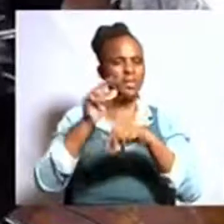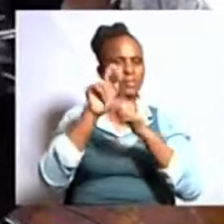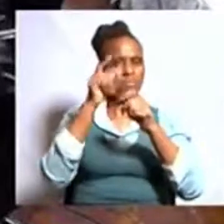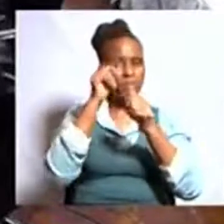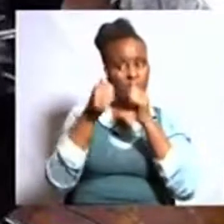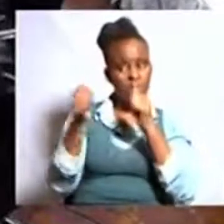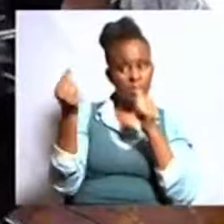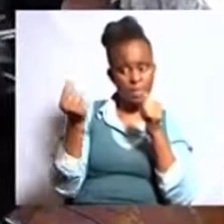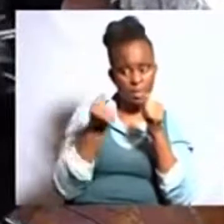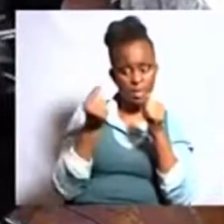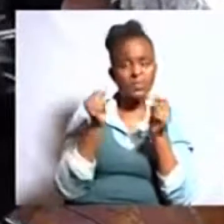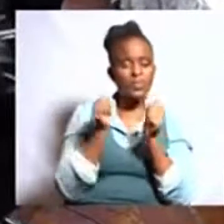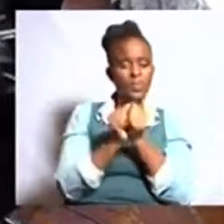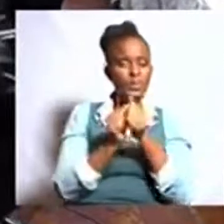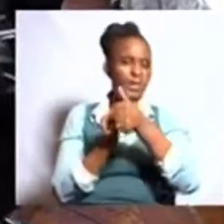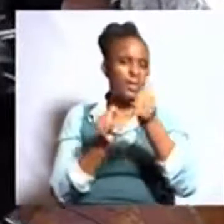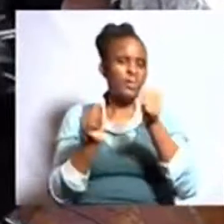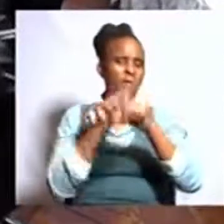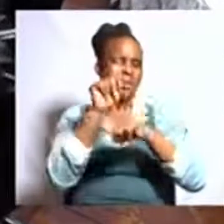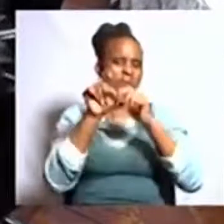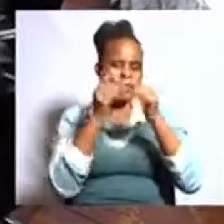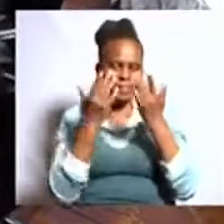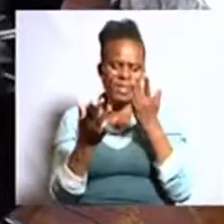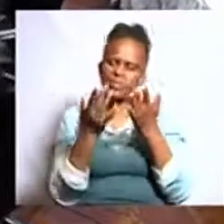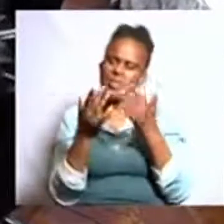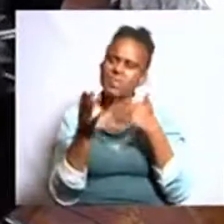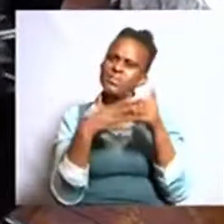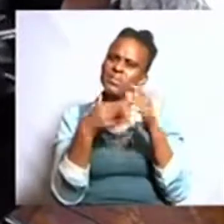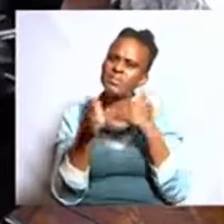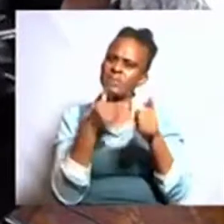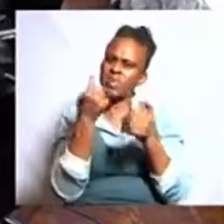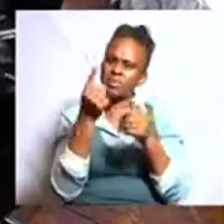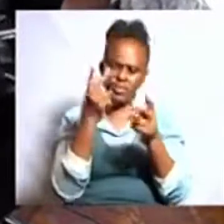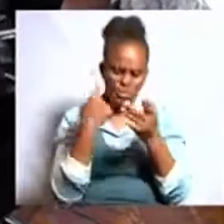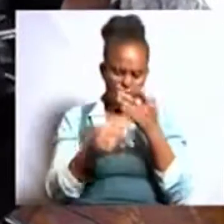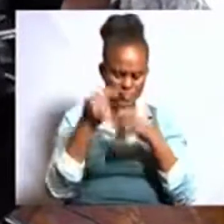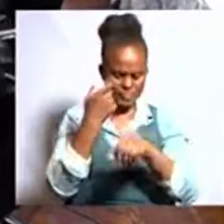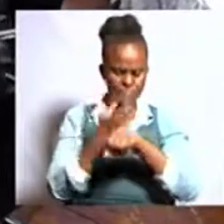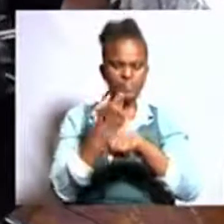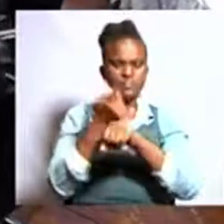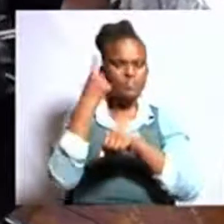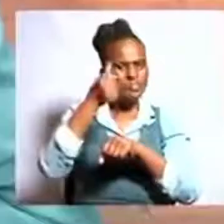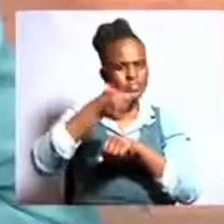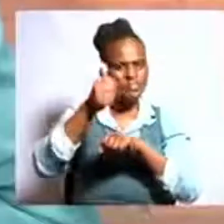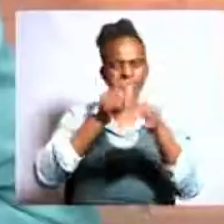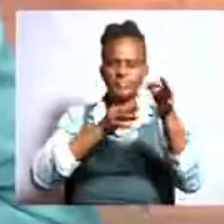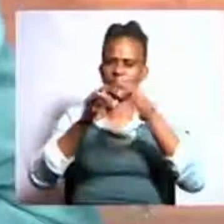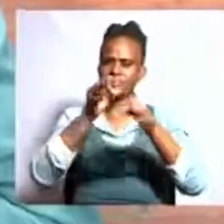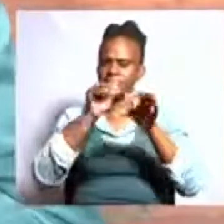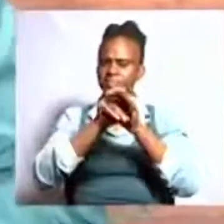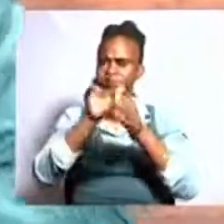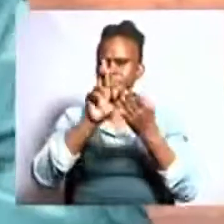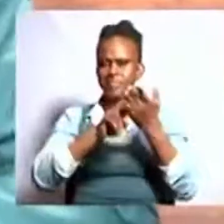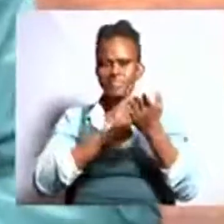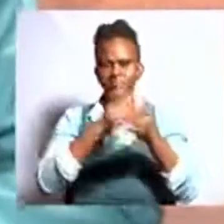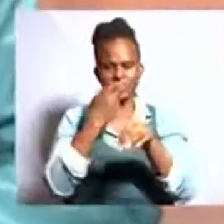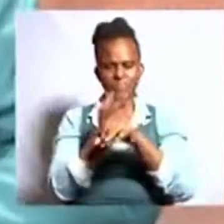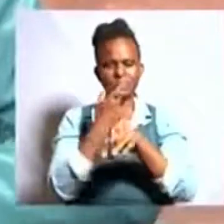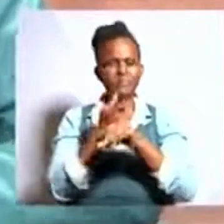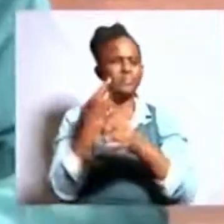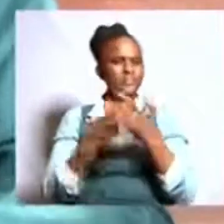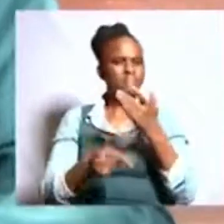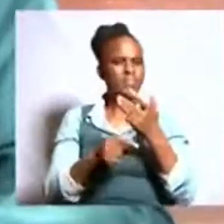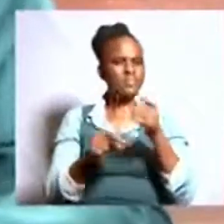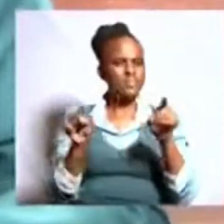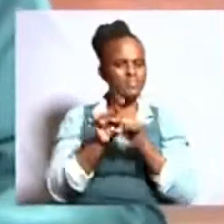with a rider. Now maybe just a simple one. What was difficult for you to explain in your report as